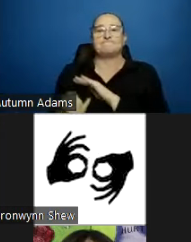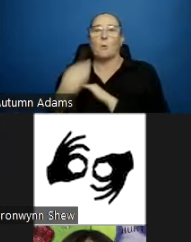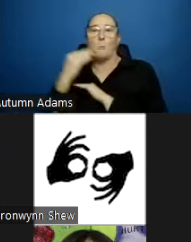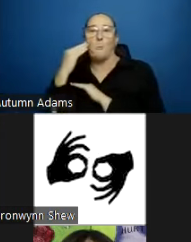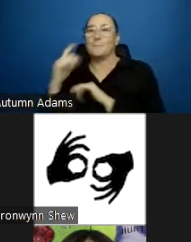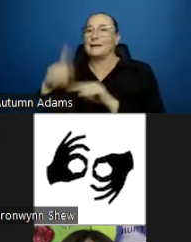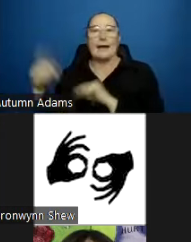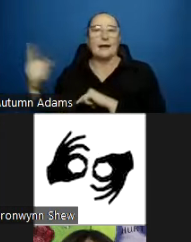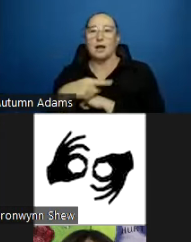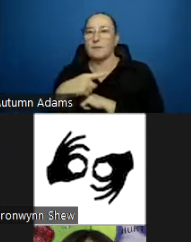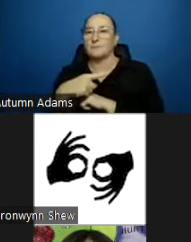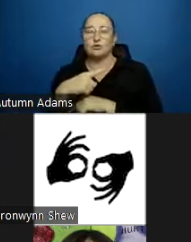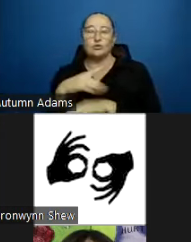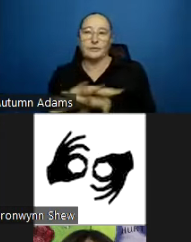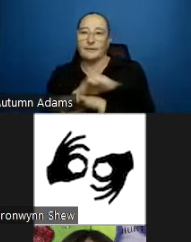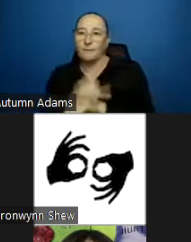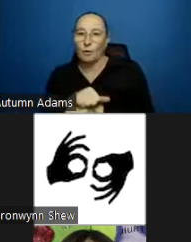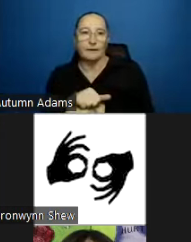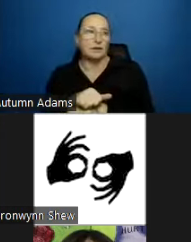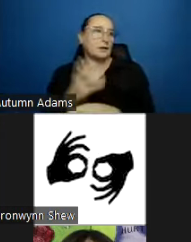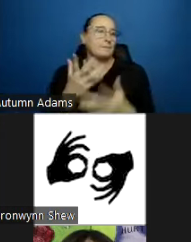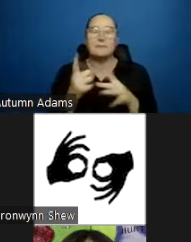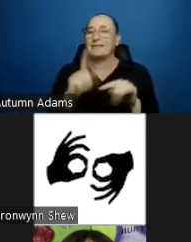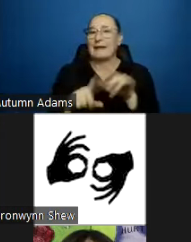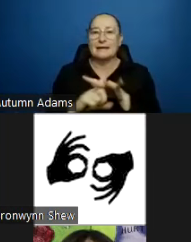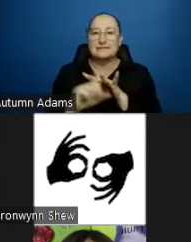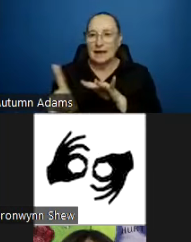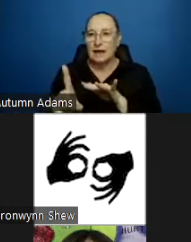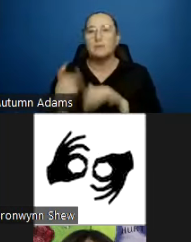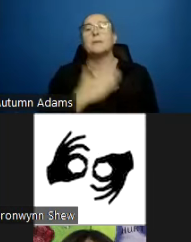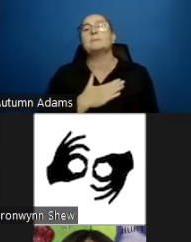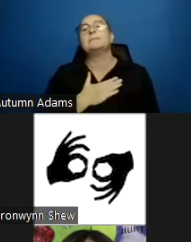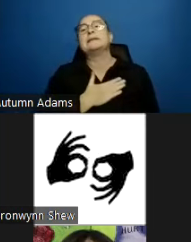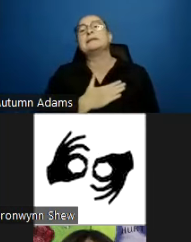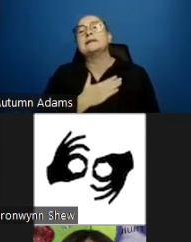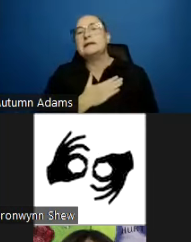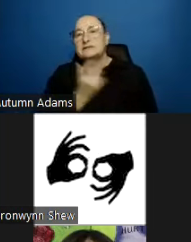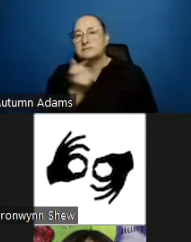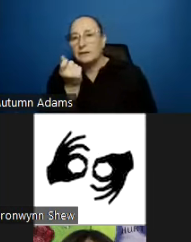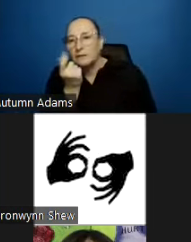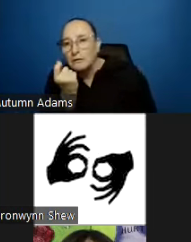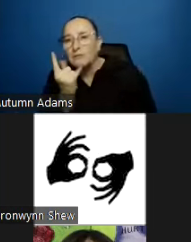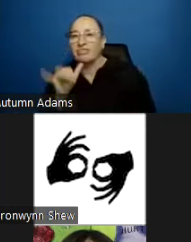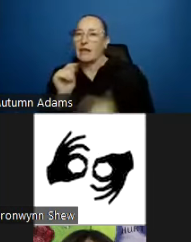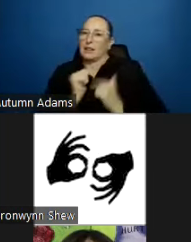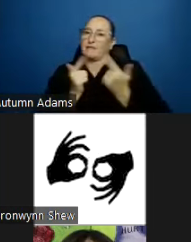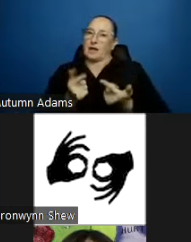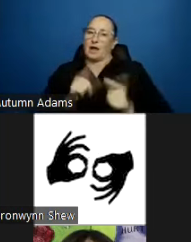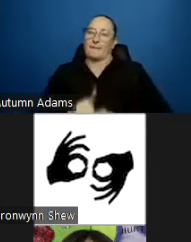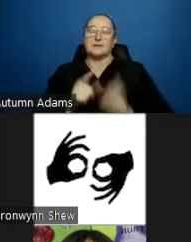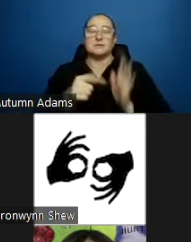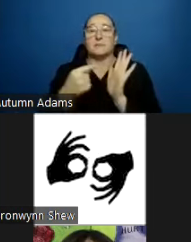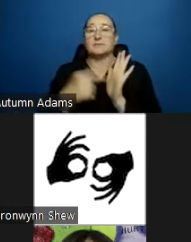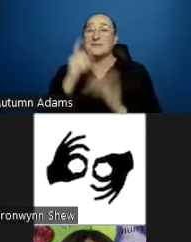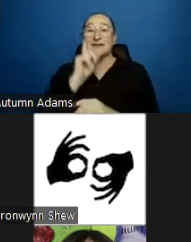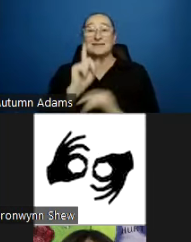appointment. Maybe they're unable to escape. So please be understanding of those situations that life happens. And sometimes deaf people do